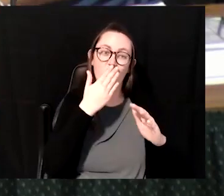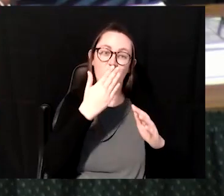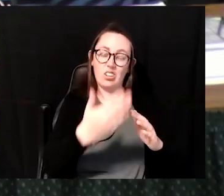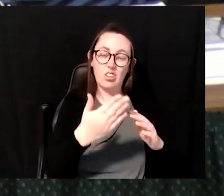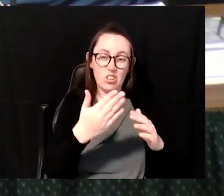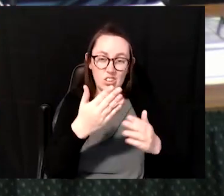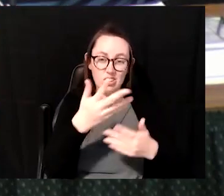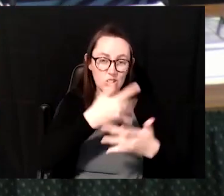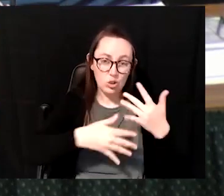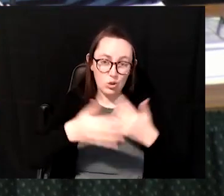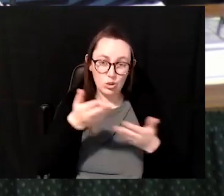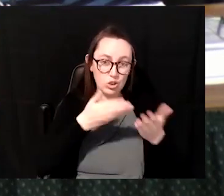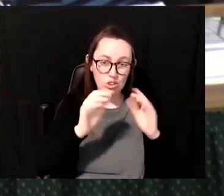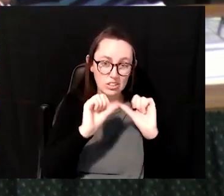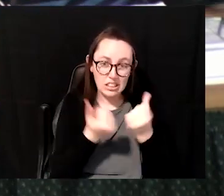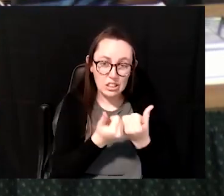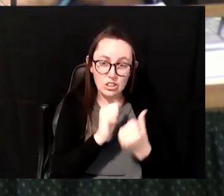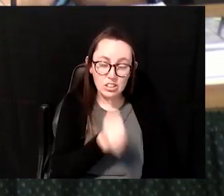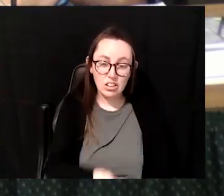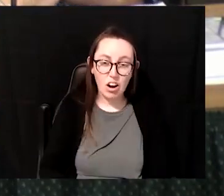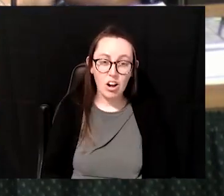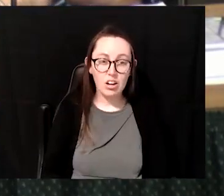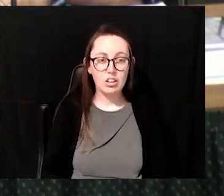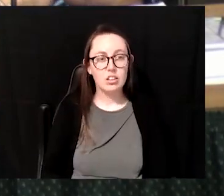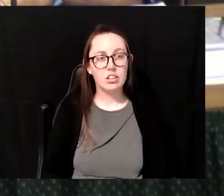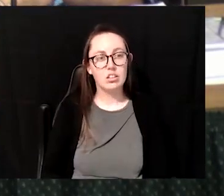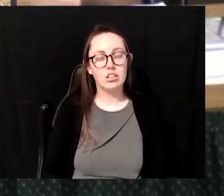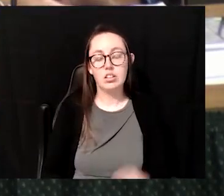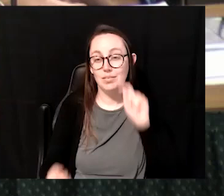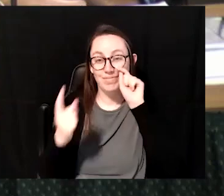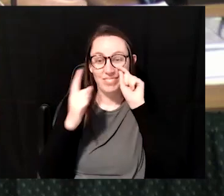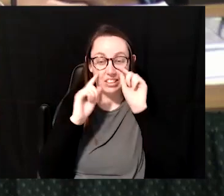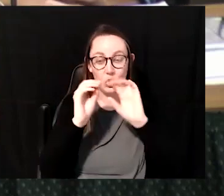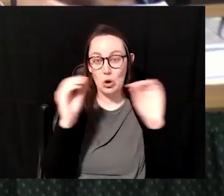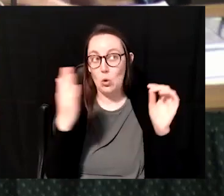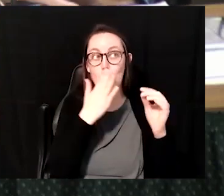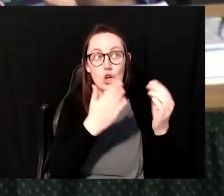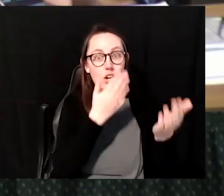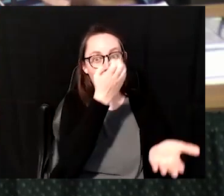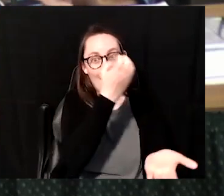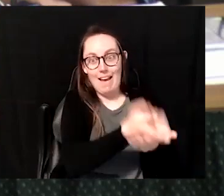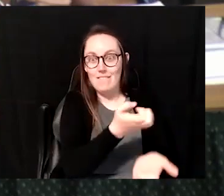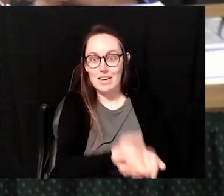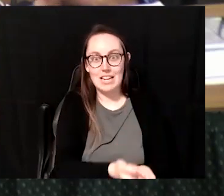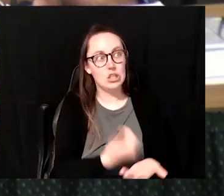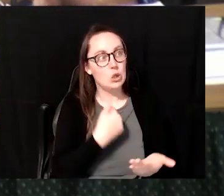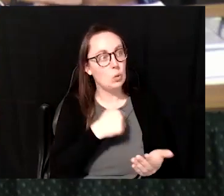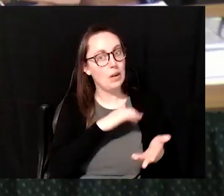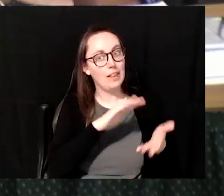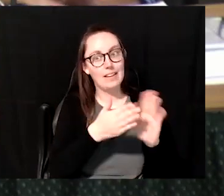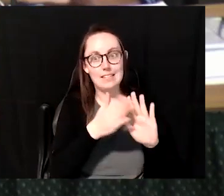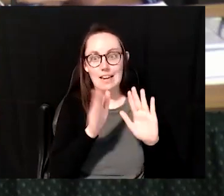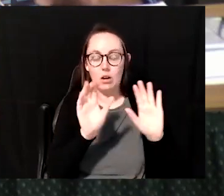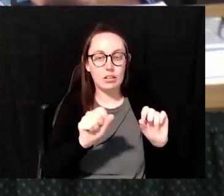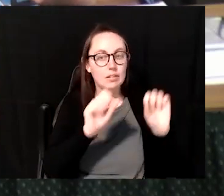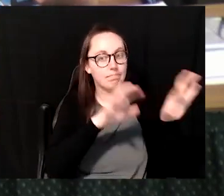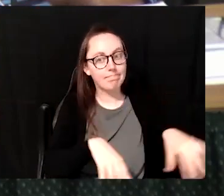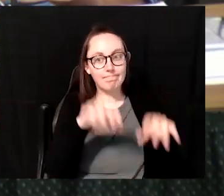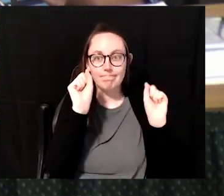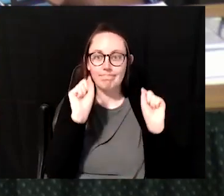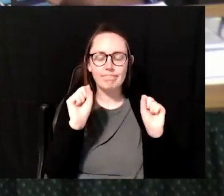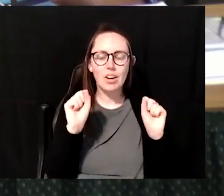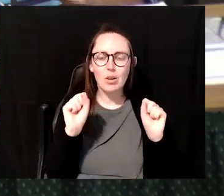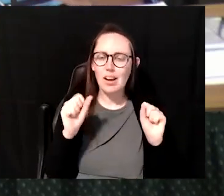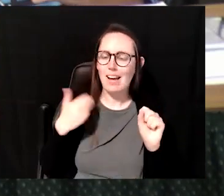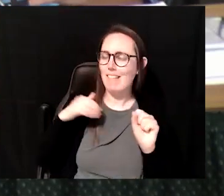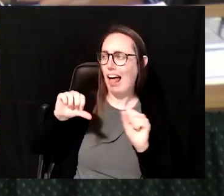any evidence of that and I think we have very strong social service agencies in this town already with a lot of expertise so certainly